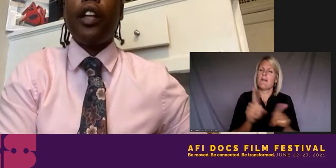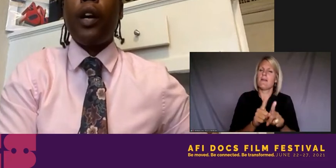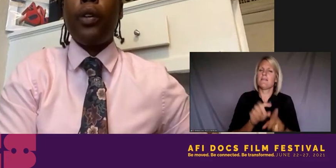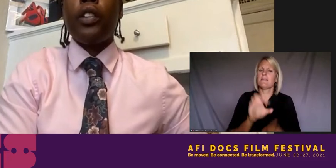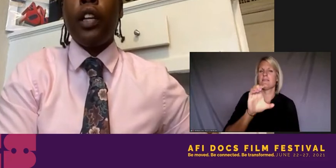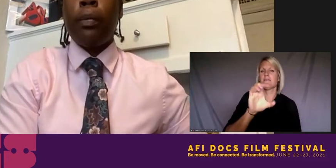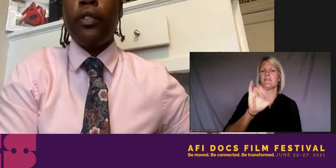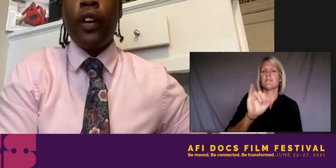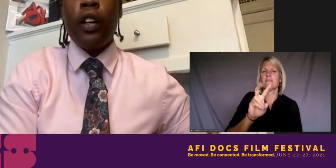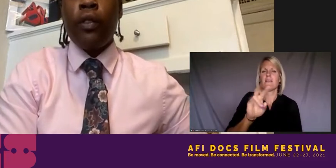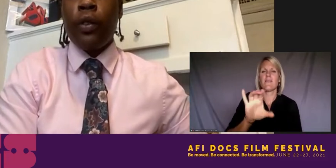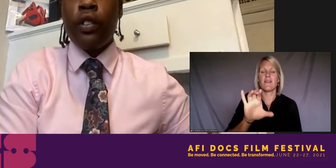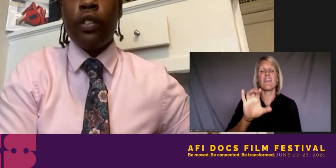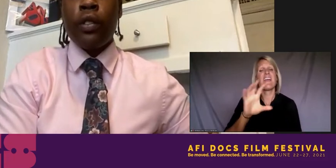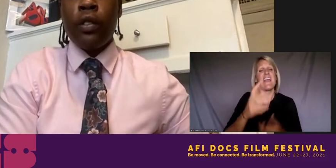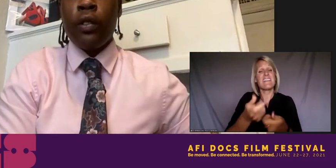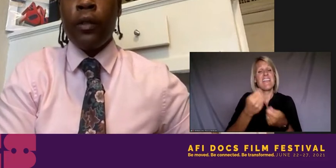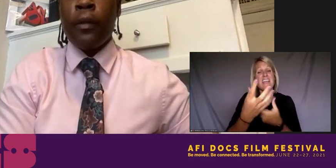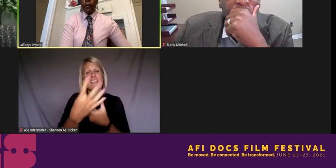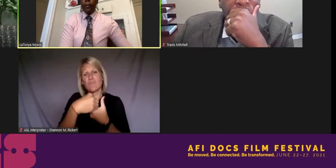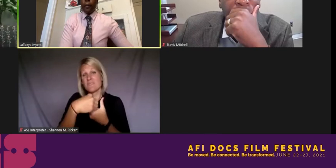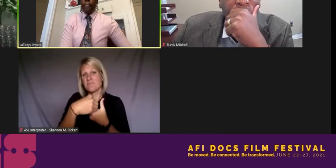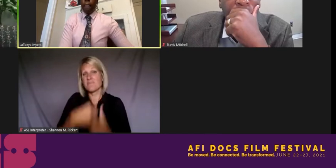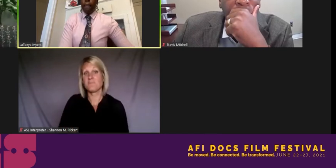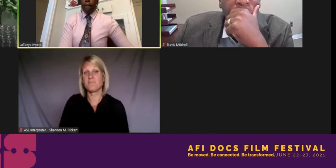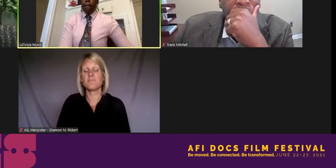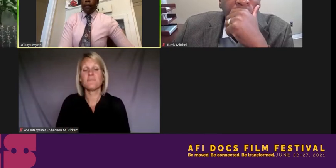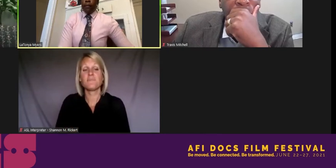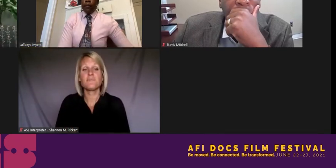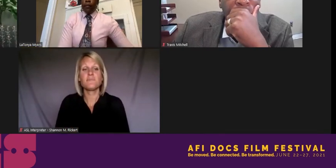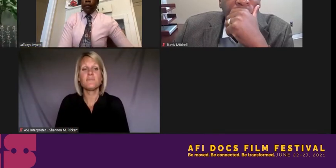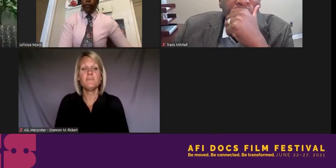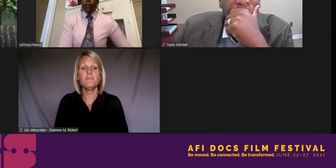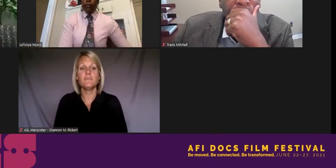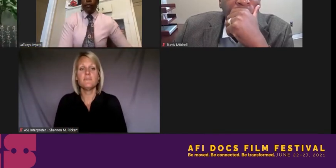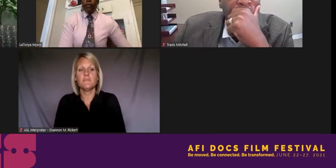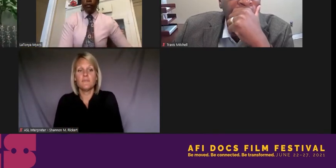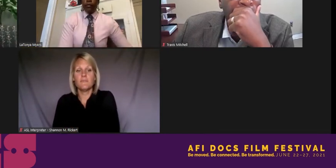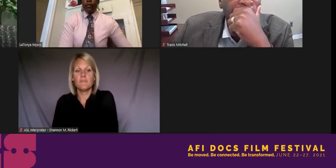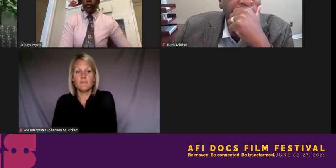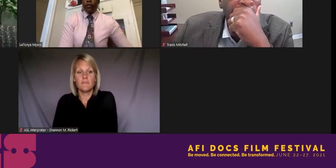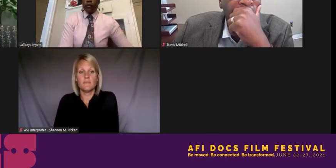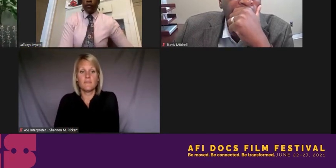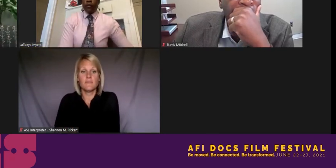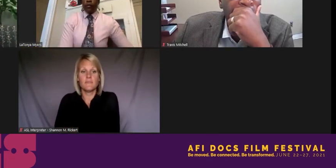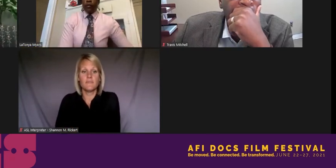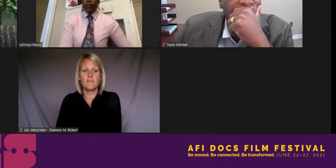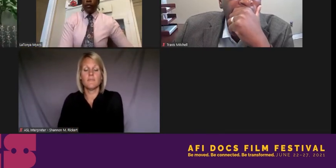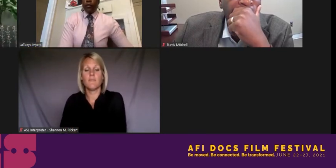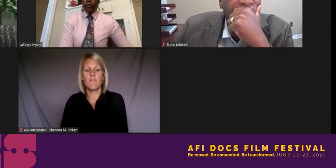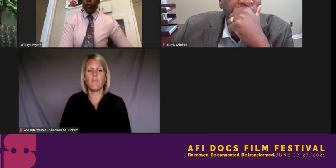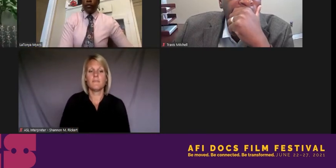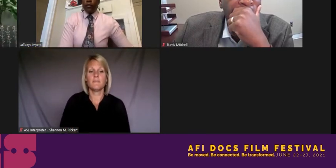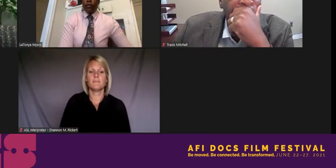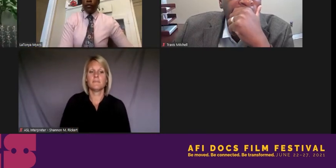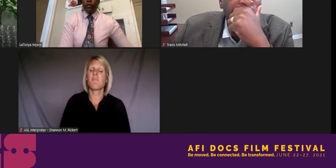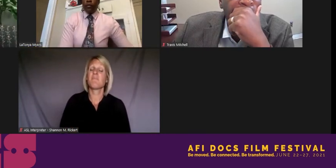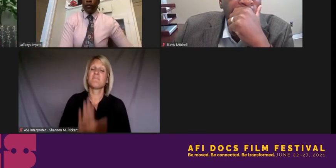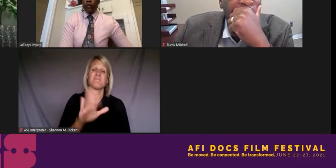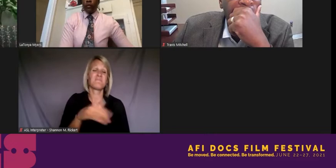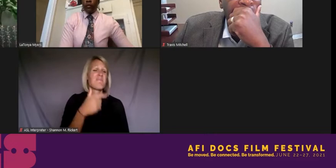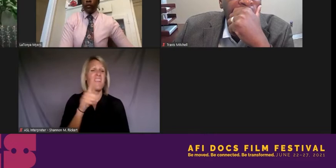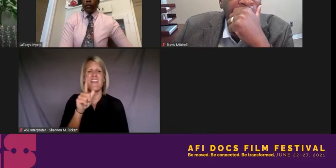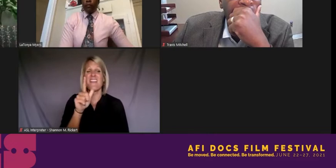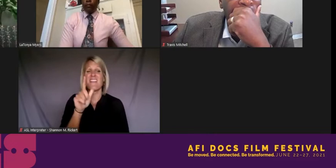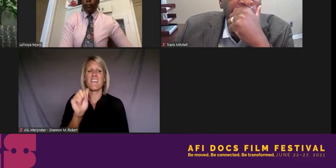to allow us to amplify our voices. Well, Tanya, we thank you. And I think